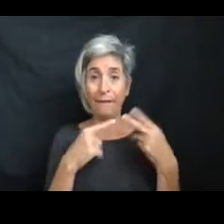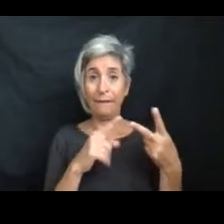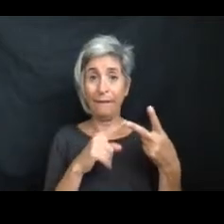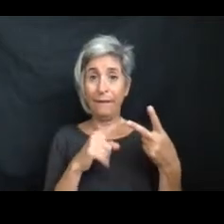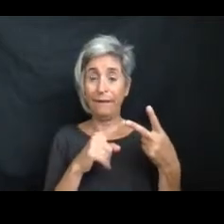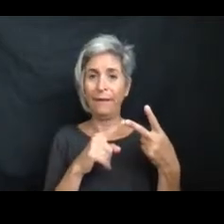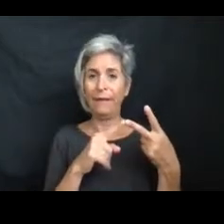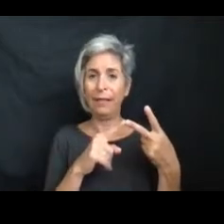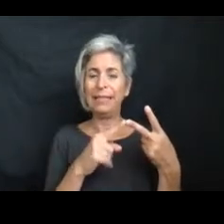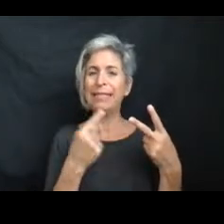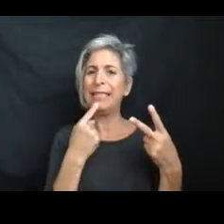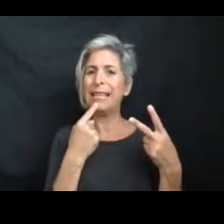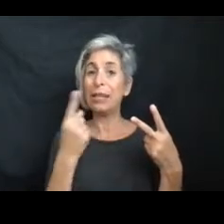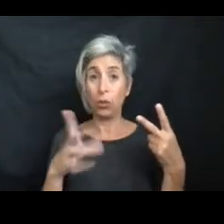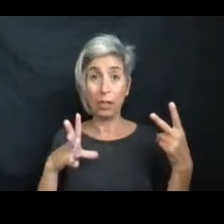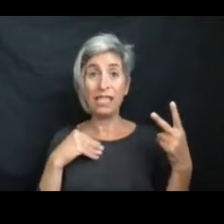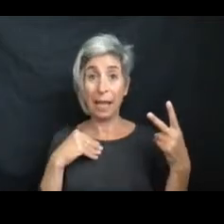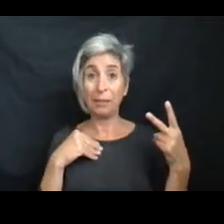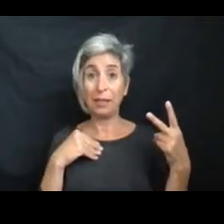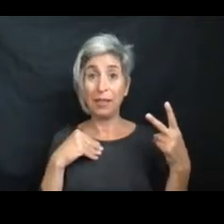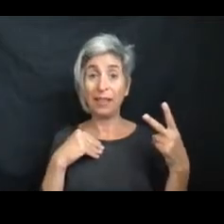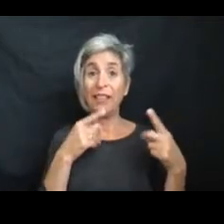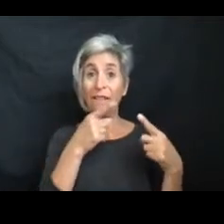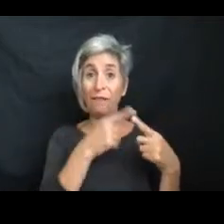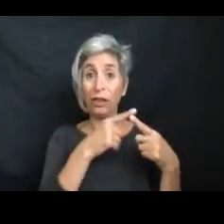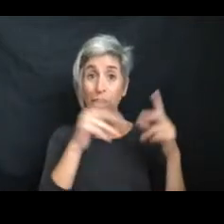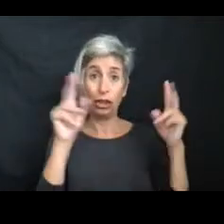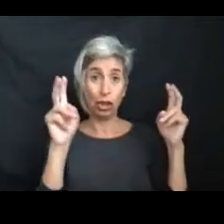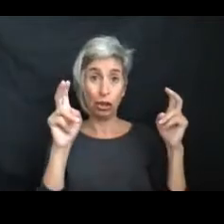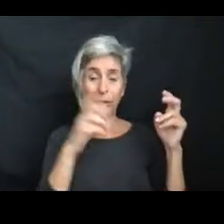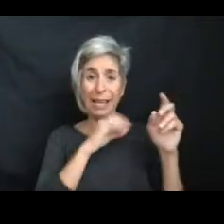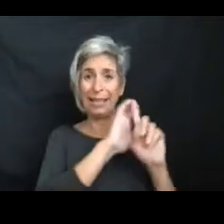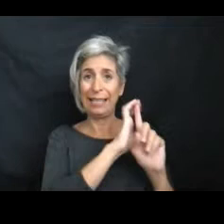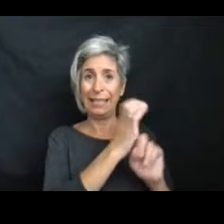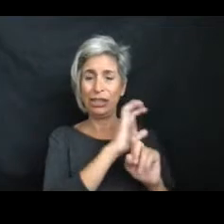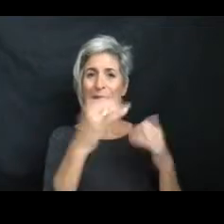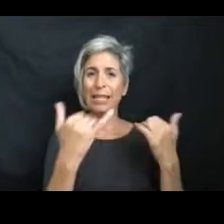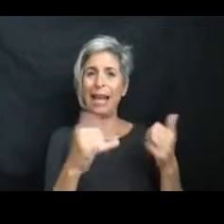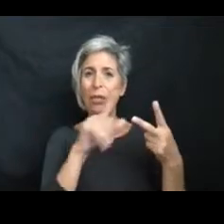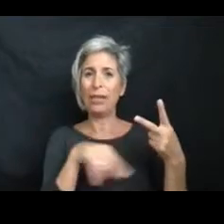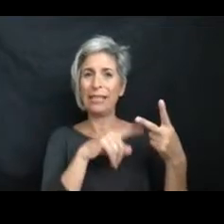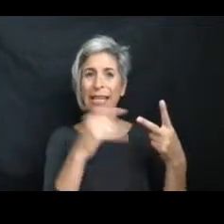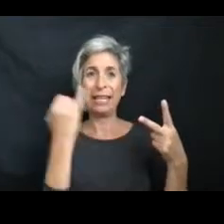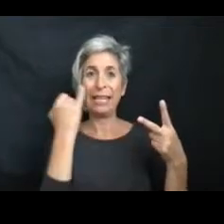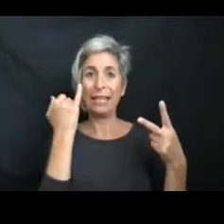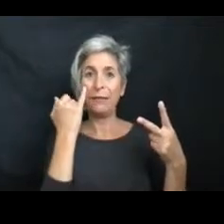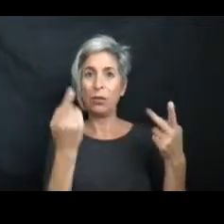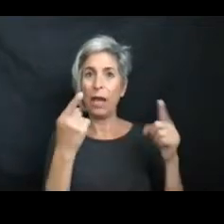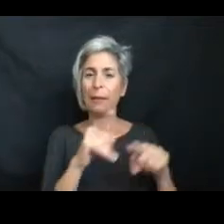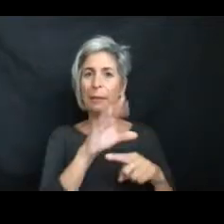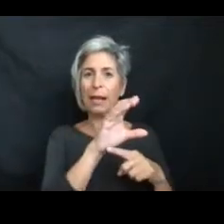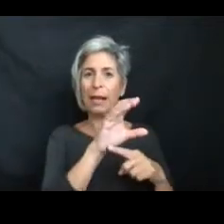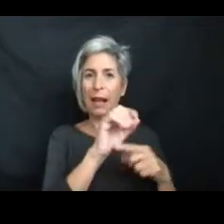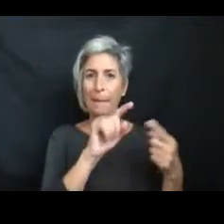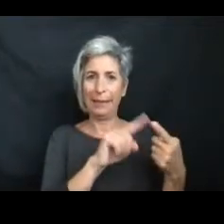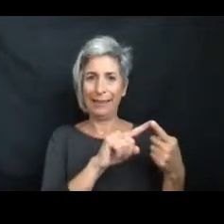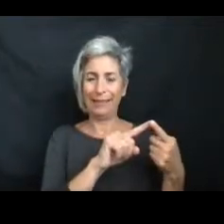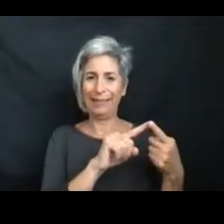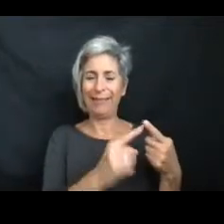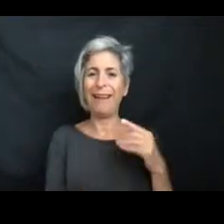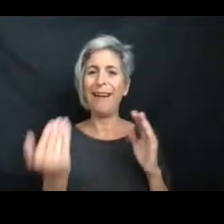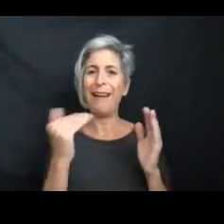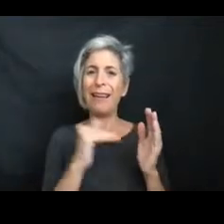this is saying that you accepted the first set of terms and conditions. Now you have the second one to go if you're a company. Once again, you need to